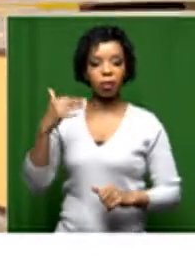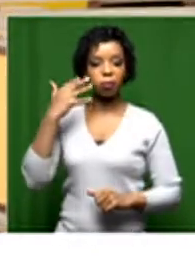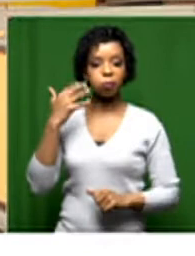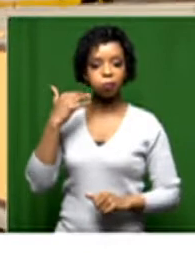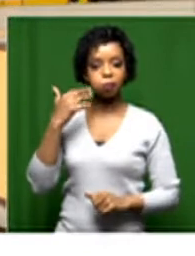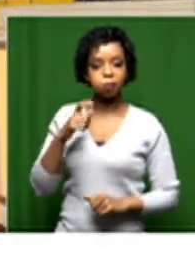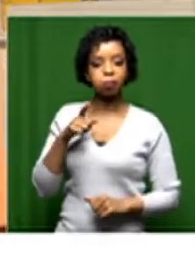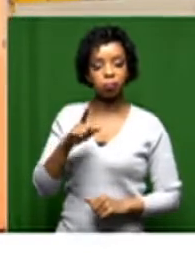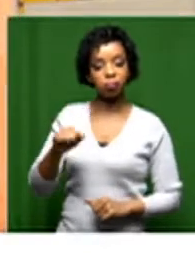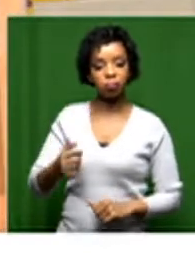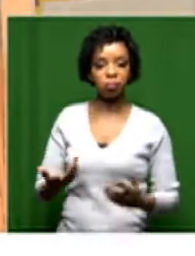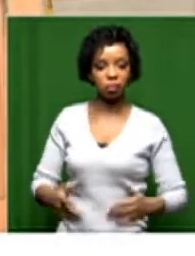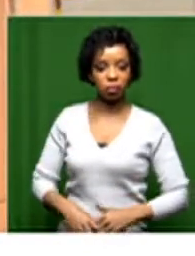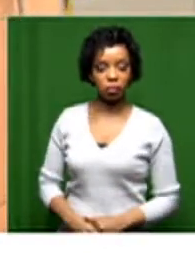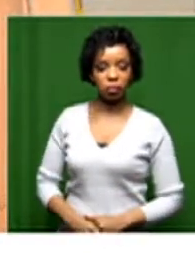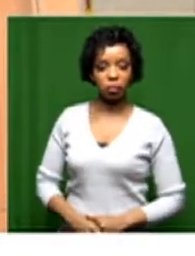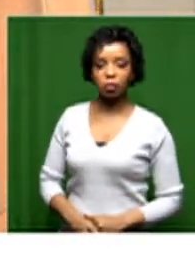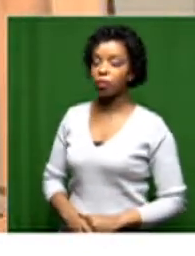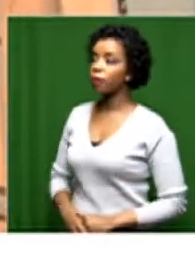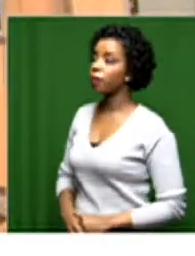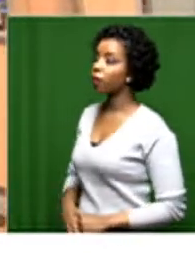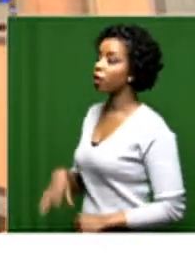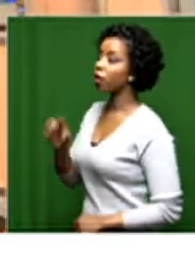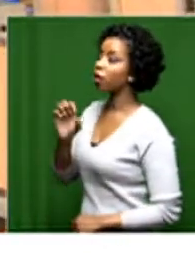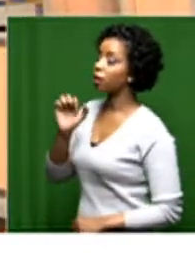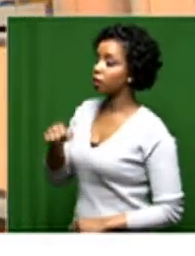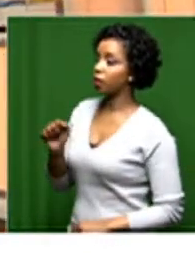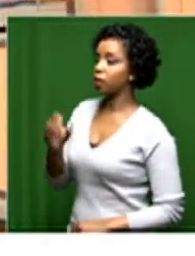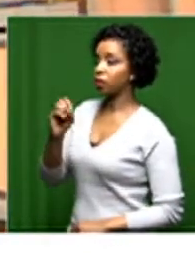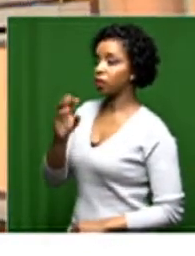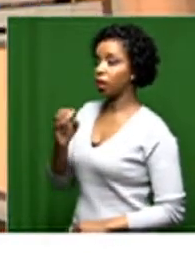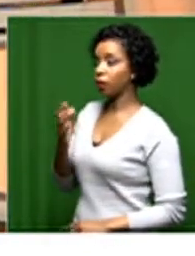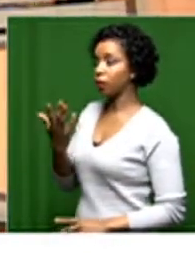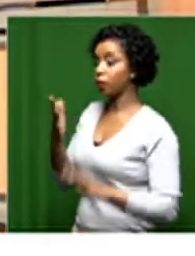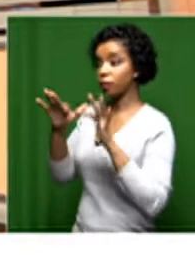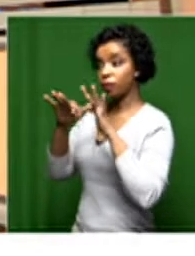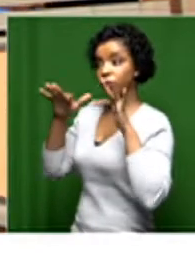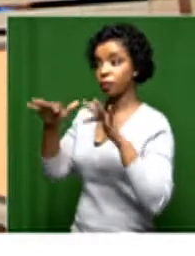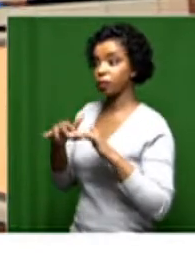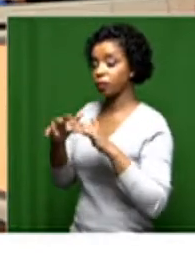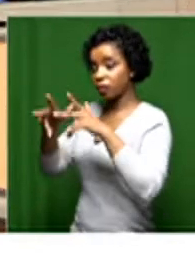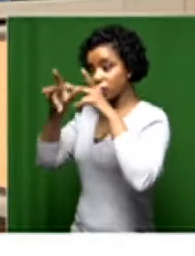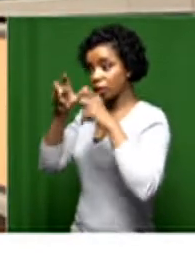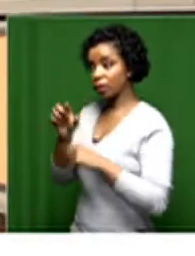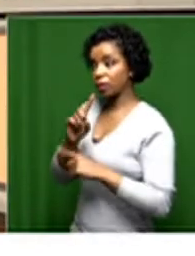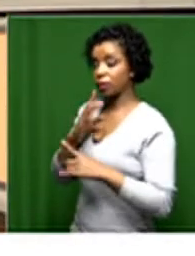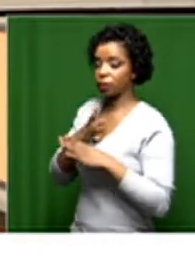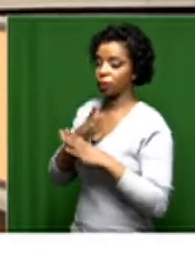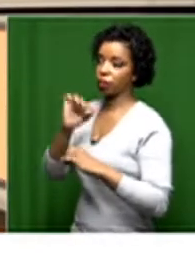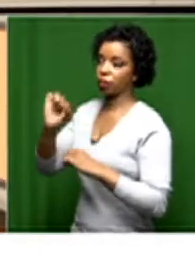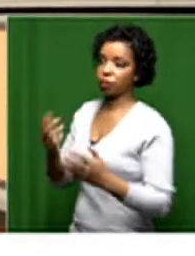to say. Yeah. And just how aware of you of what audiences see in your work and what it actually provokes?